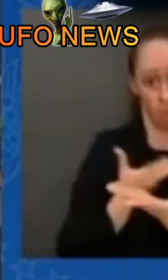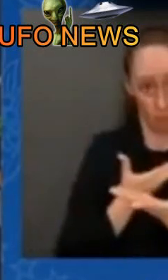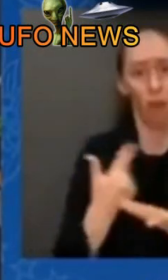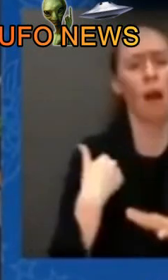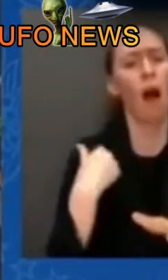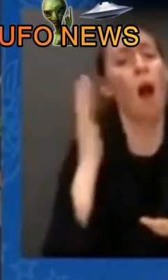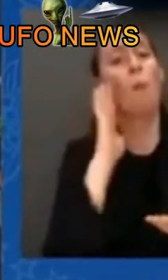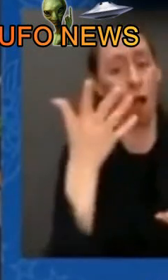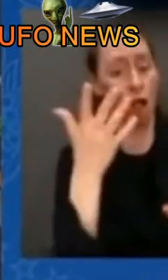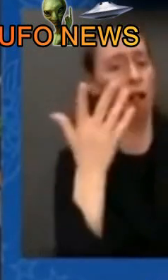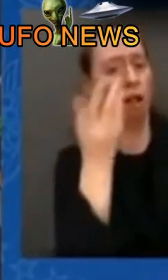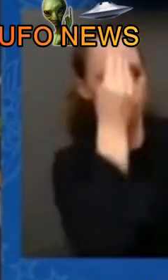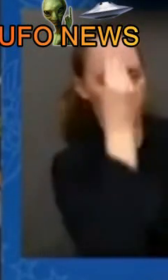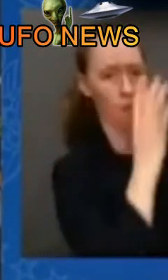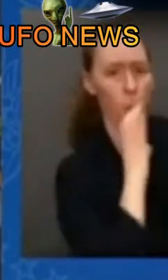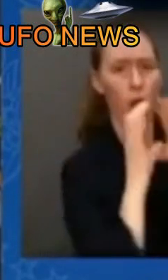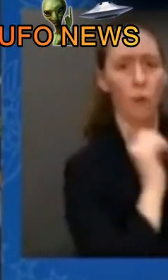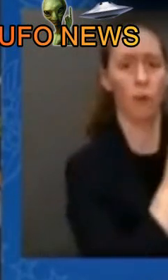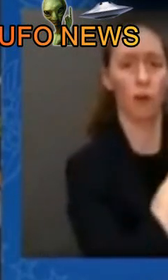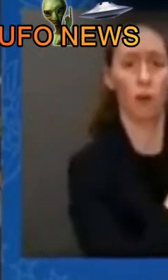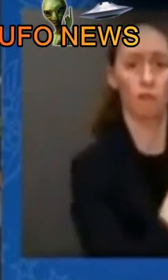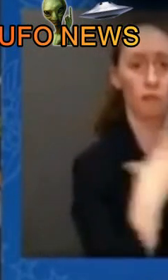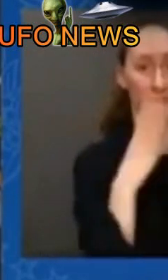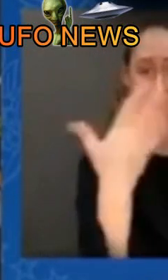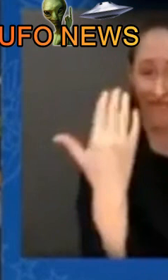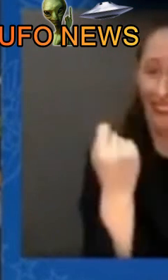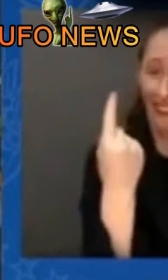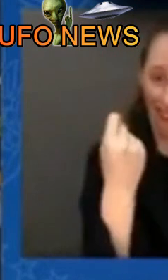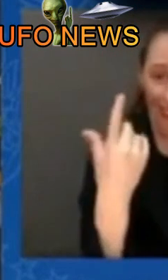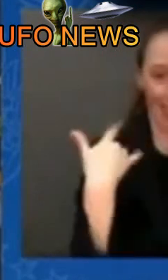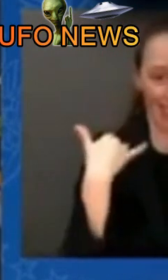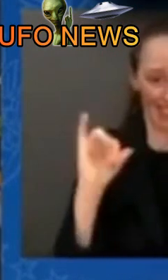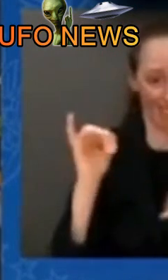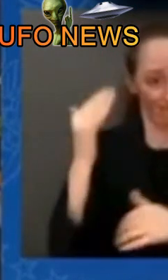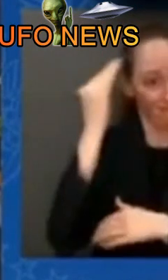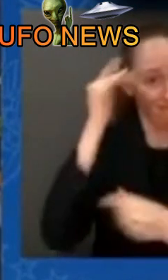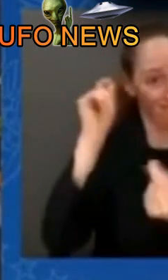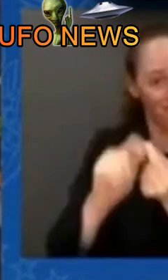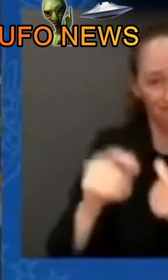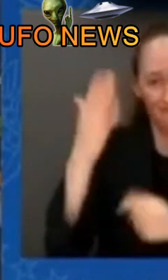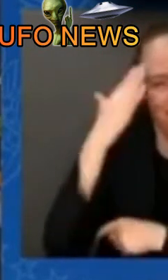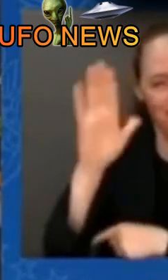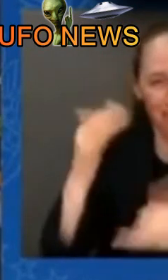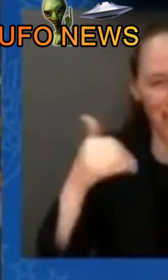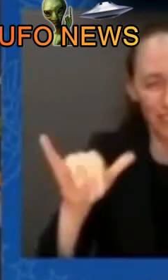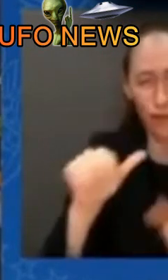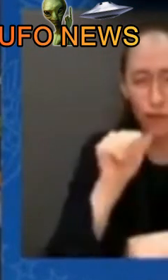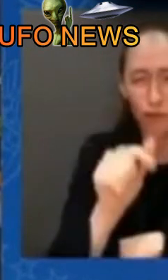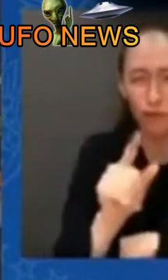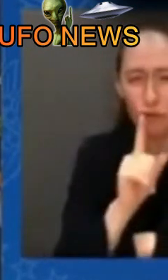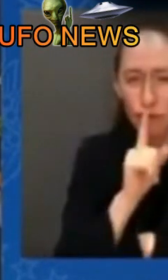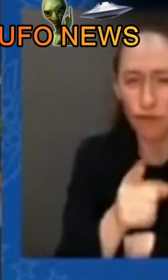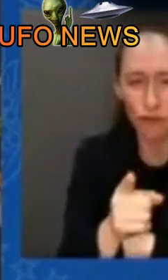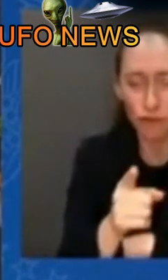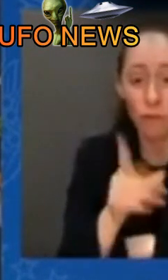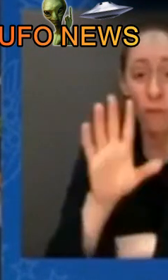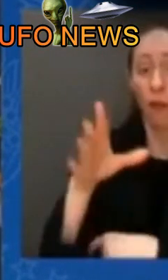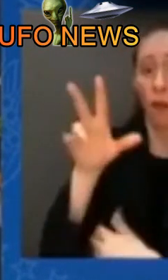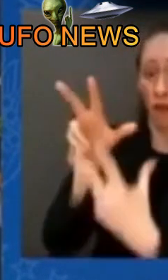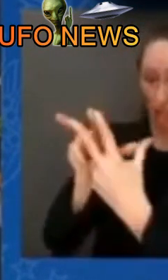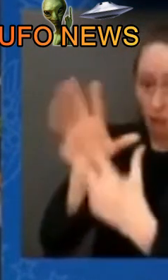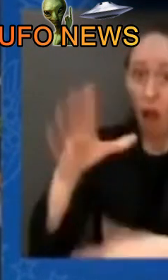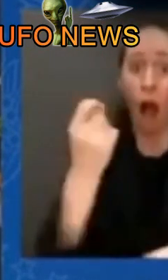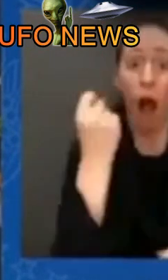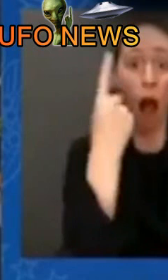objects were, but nothing right now suggests they were related to China's spy balloon program or that they were surveillance